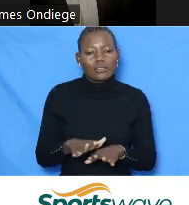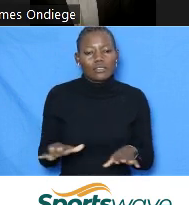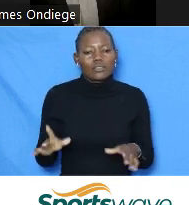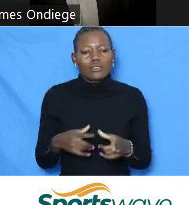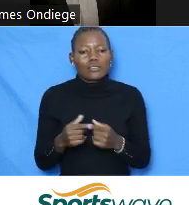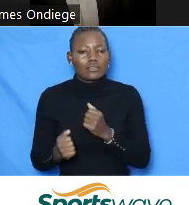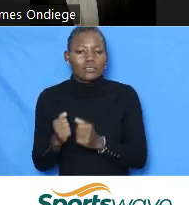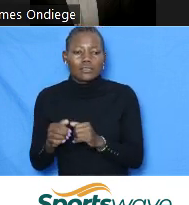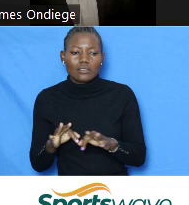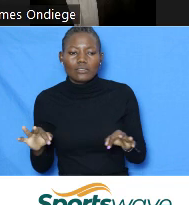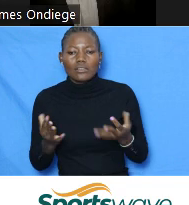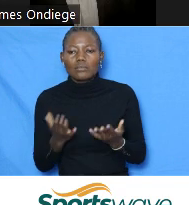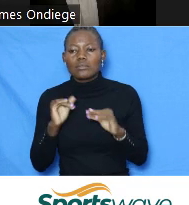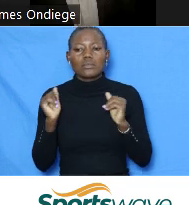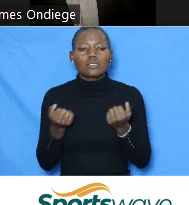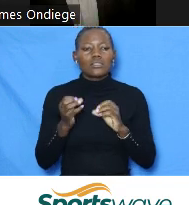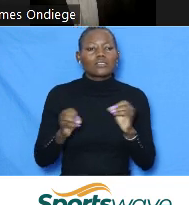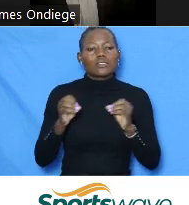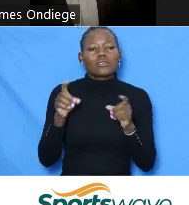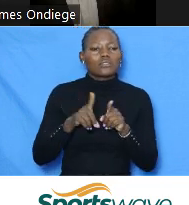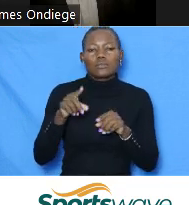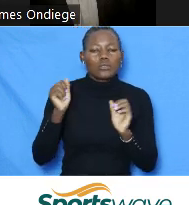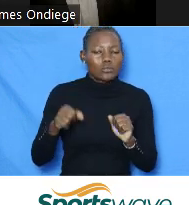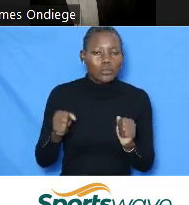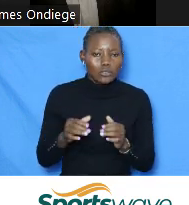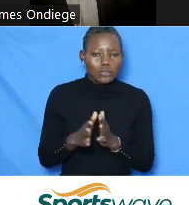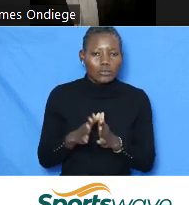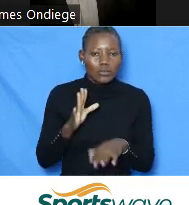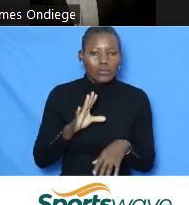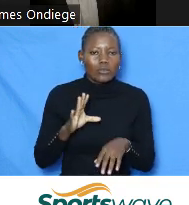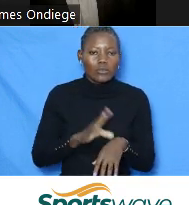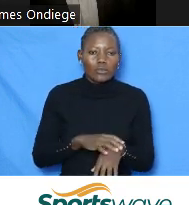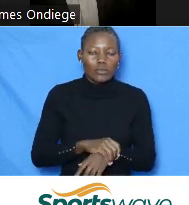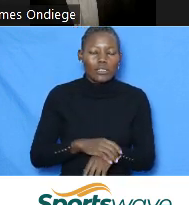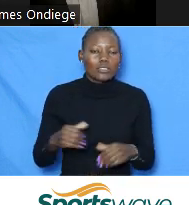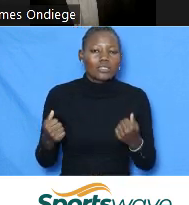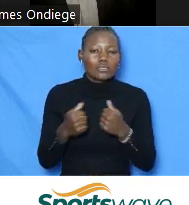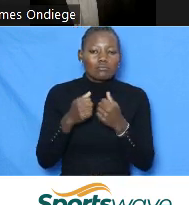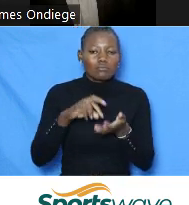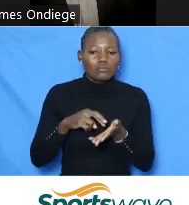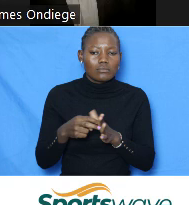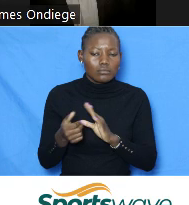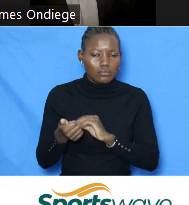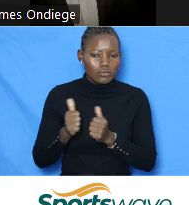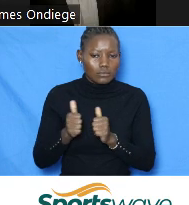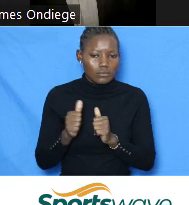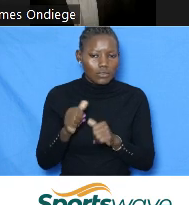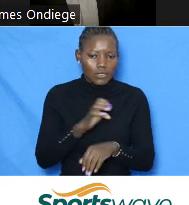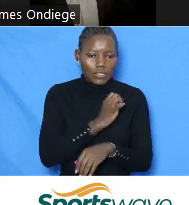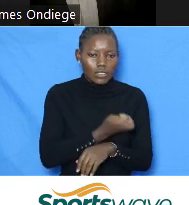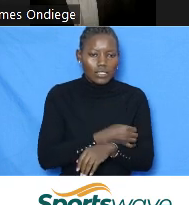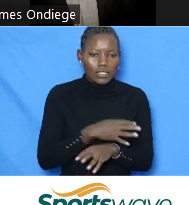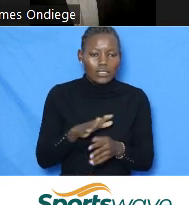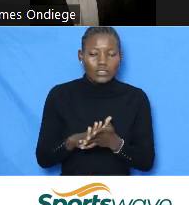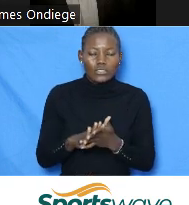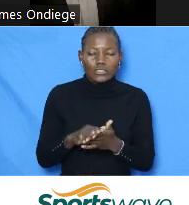field and it's not safe for you, you can also get knocked, say in a contact sport, an energy sport. The response is you're checking